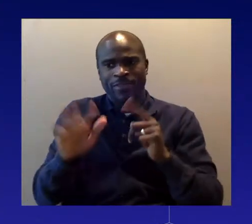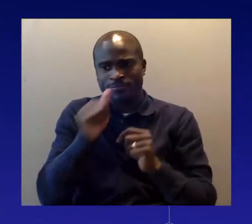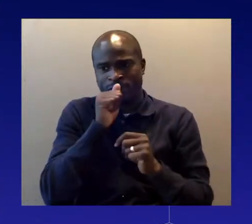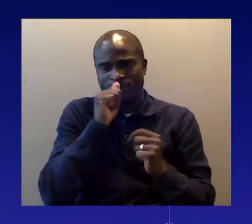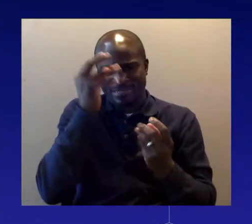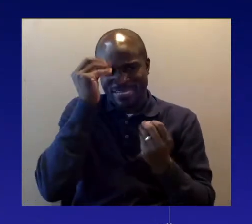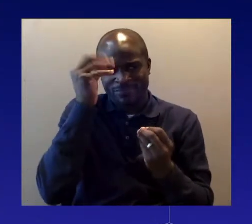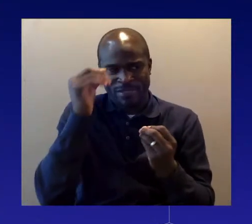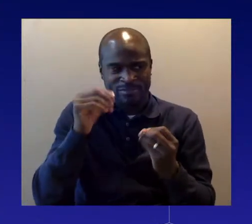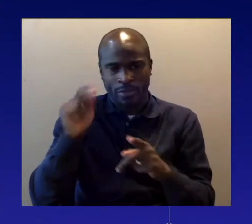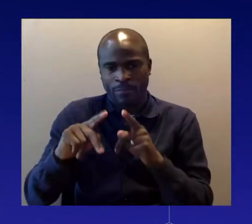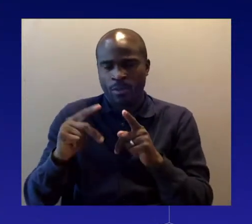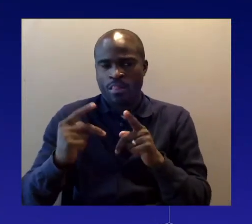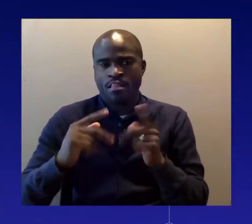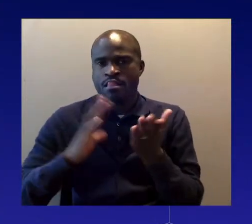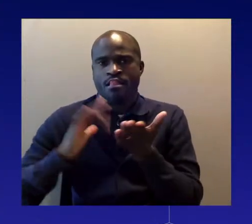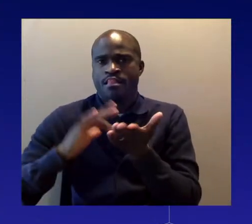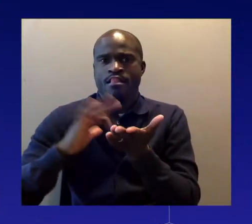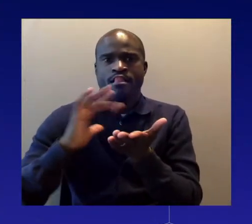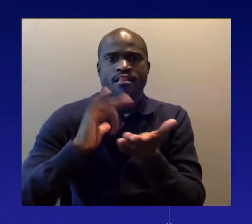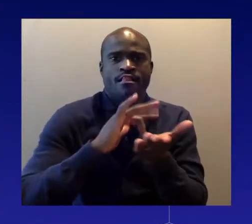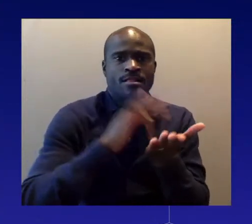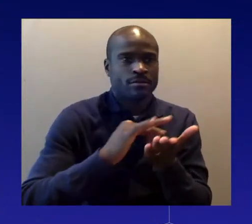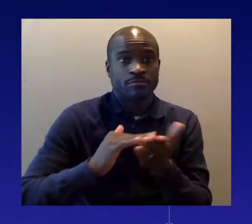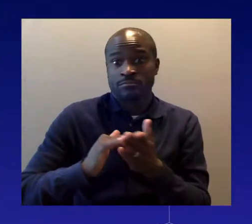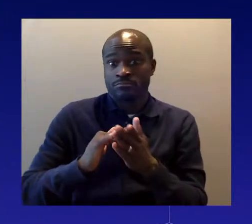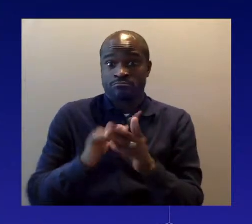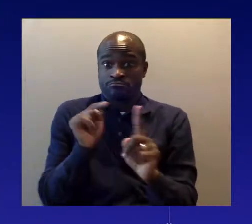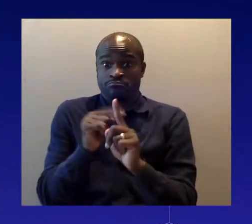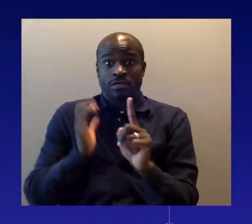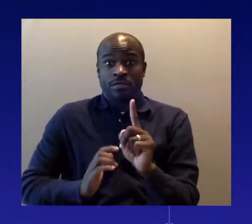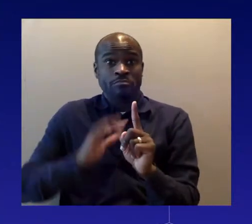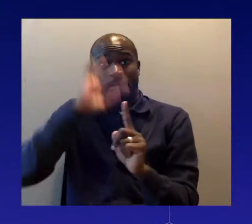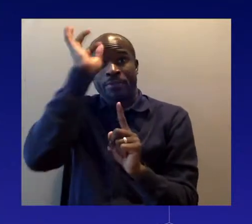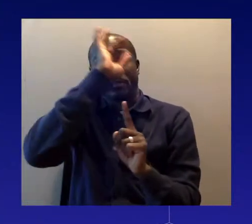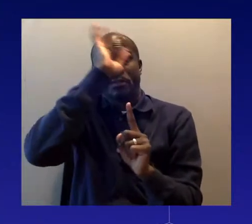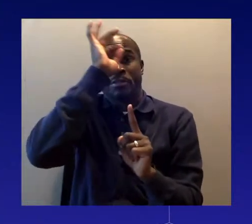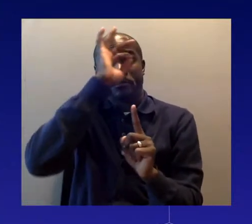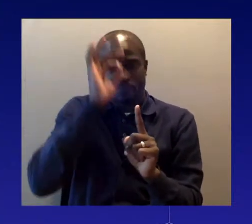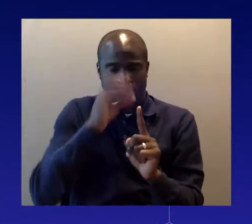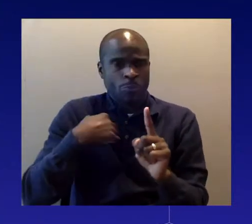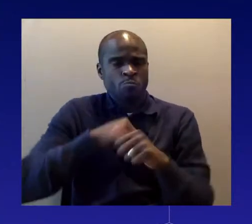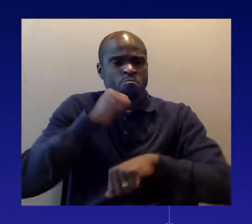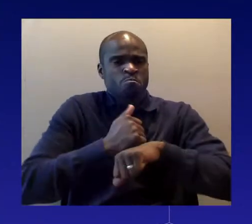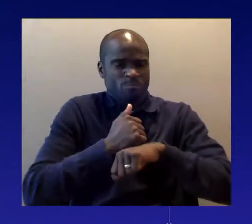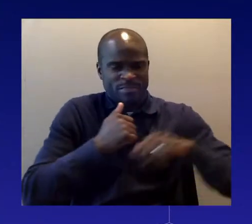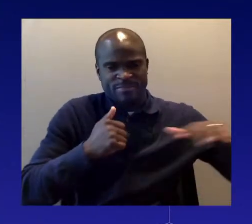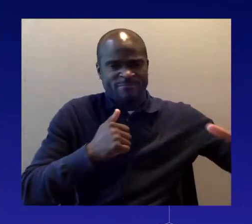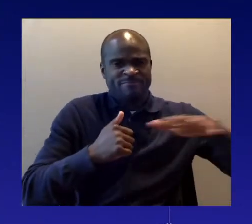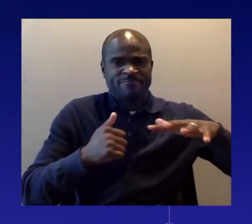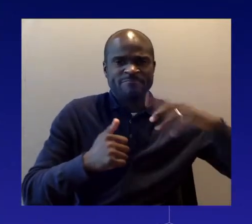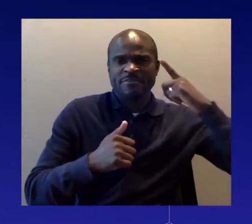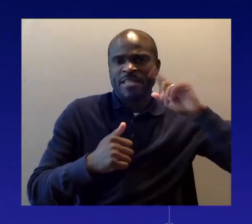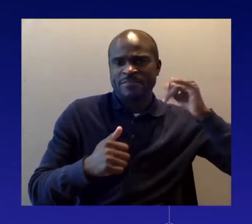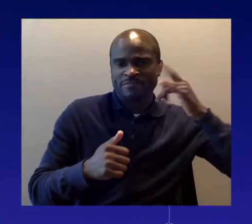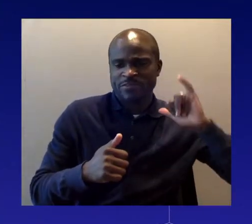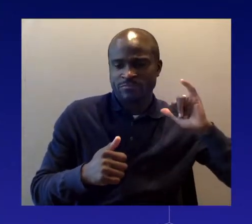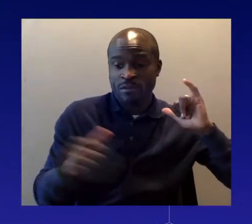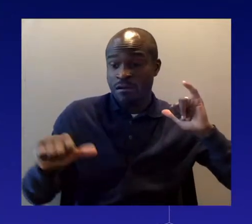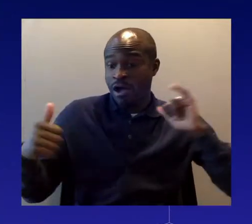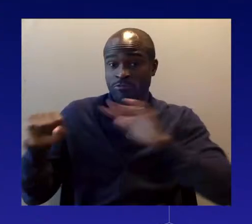something after we had passed this privacy law on the internet, for the internet, that no state had